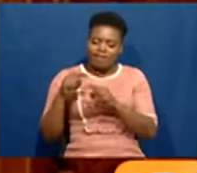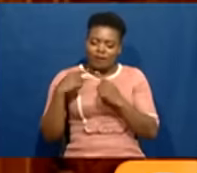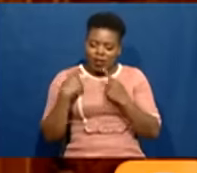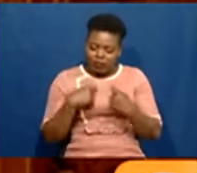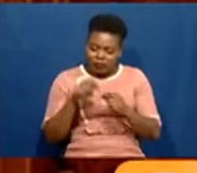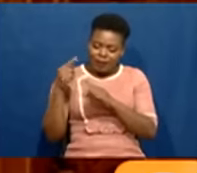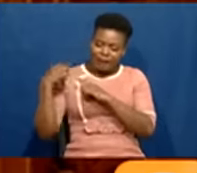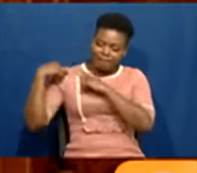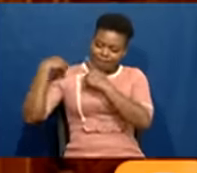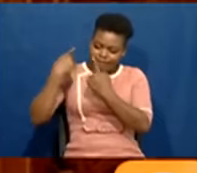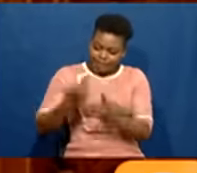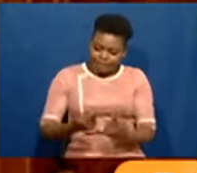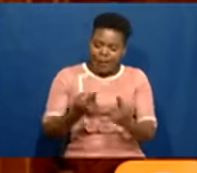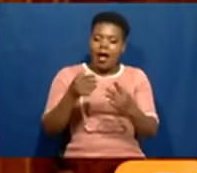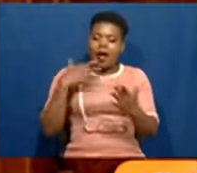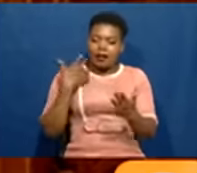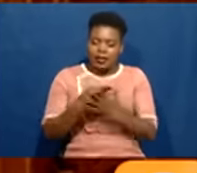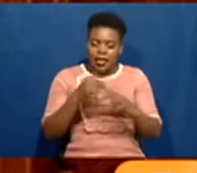but now she was expectant.